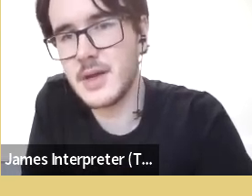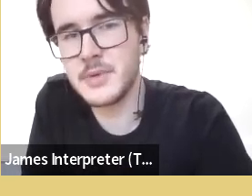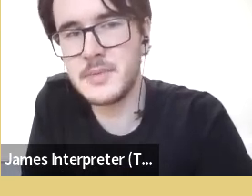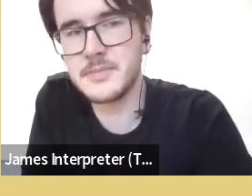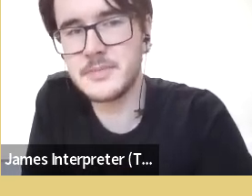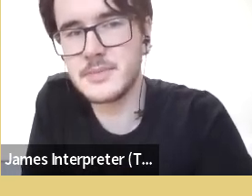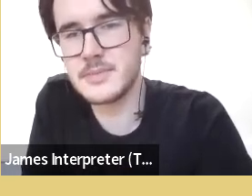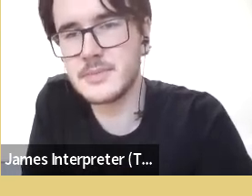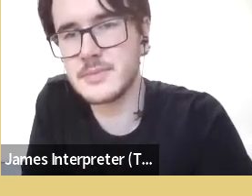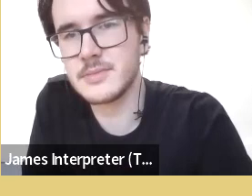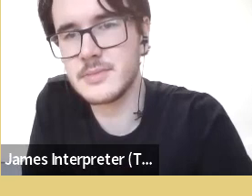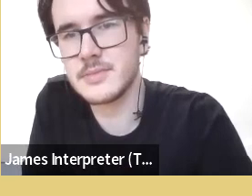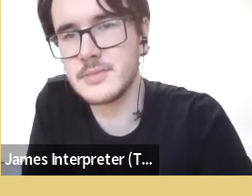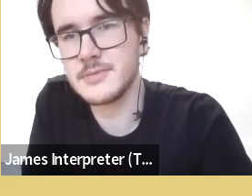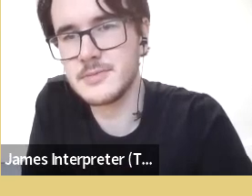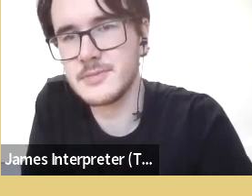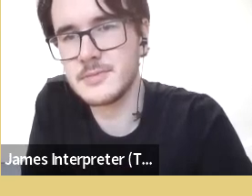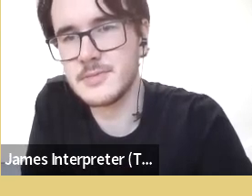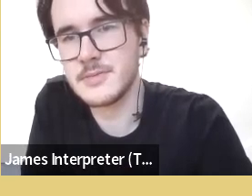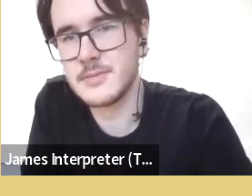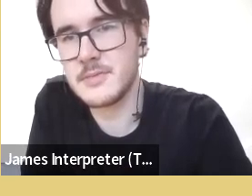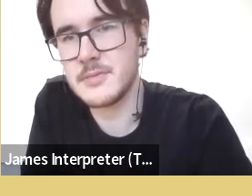Can I help you?